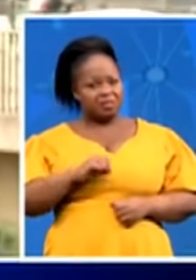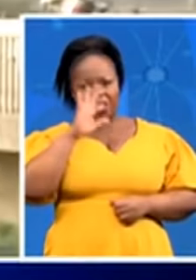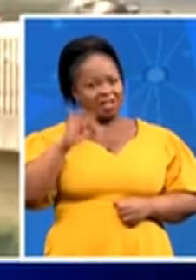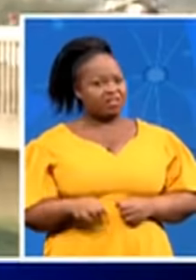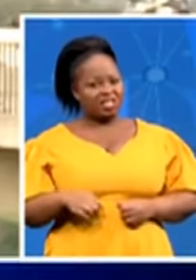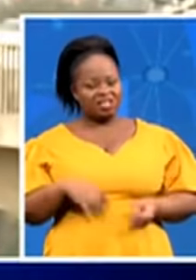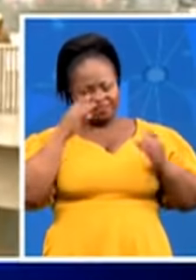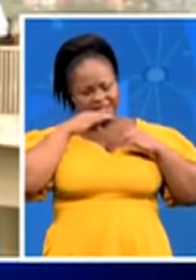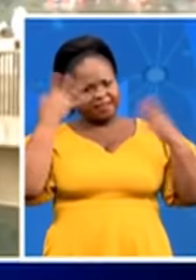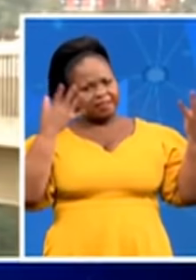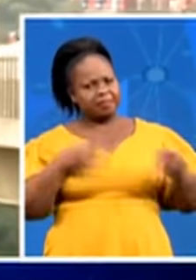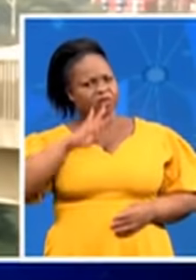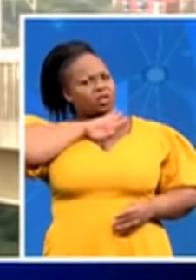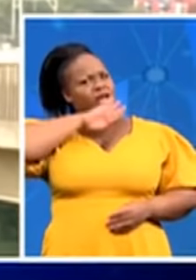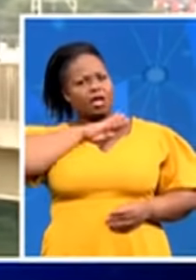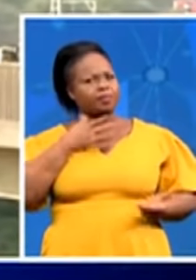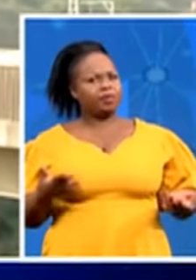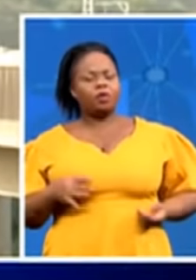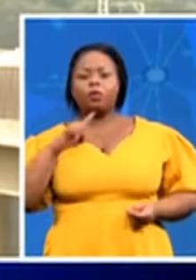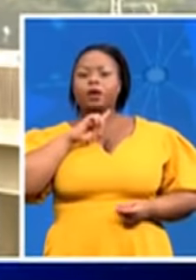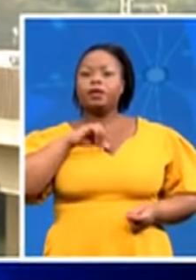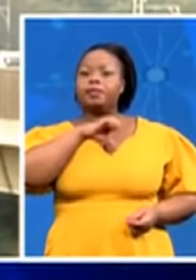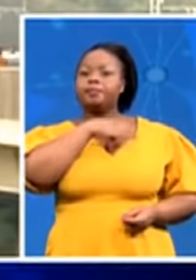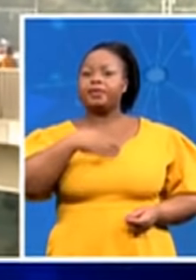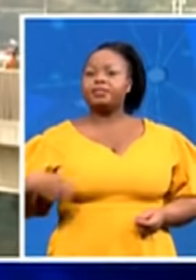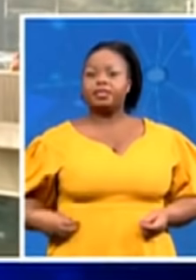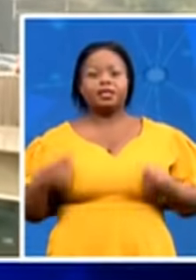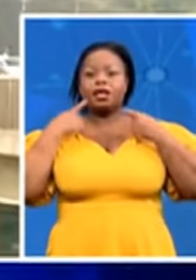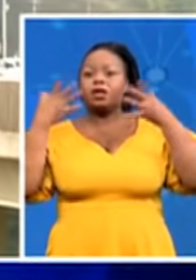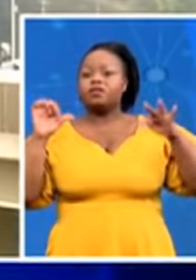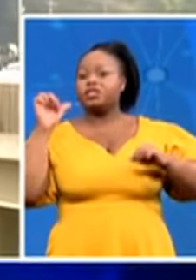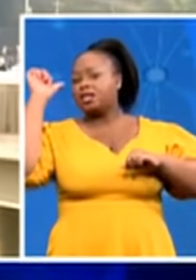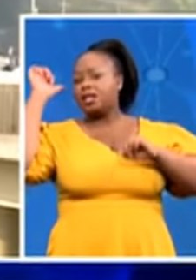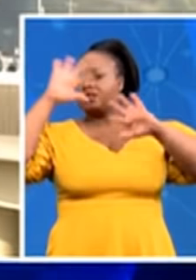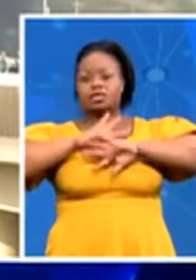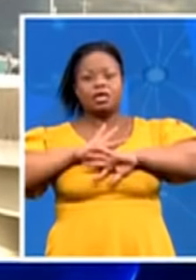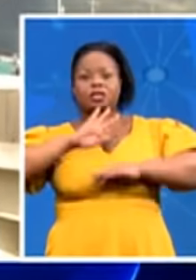the deployment of the SANDF personnel on the streets, but are you seeing any?